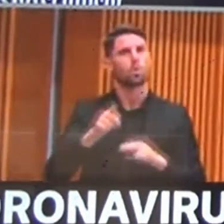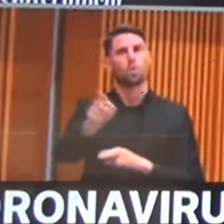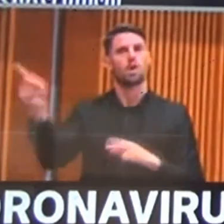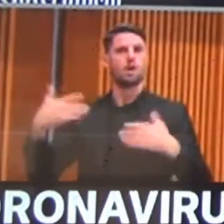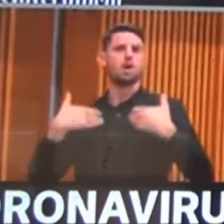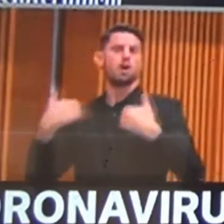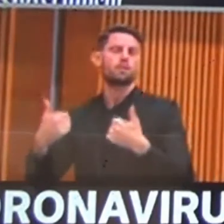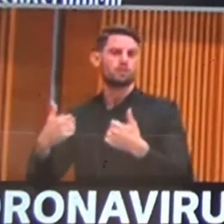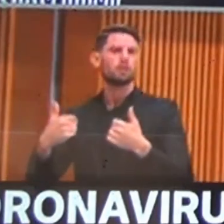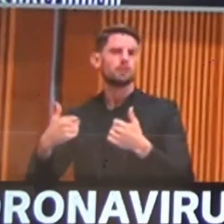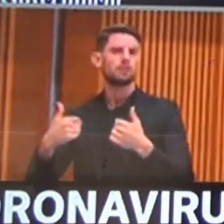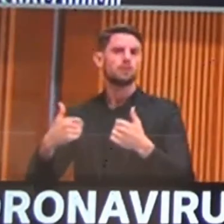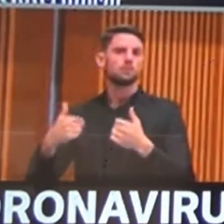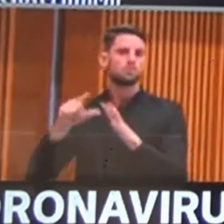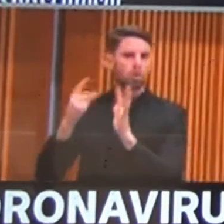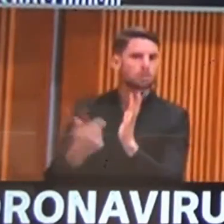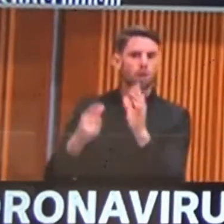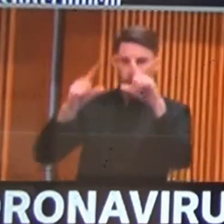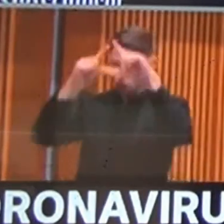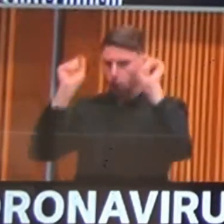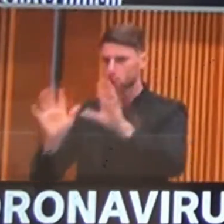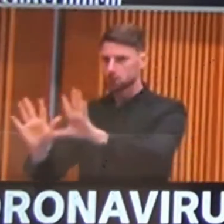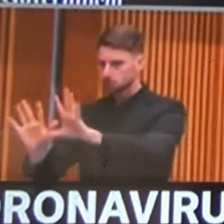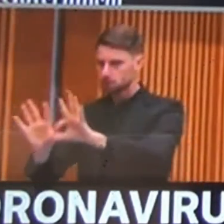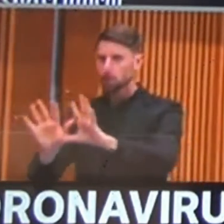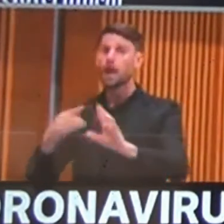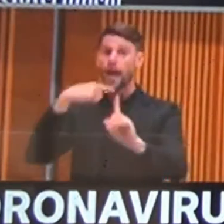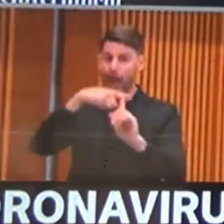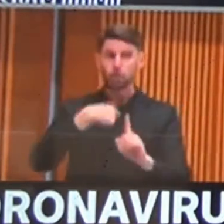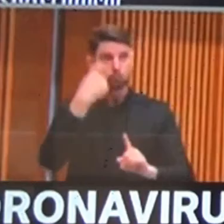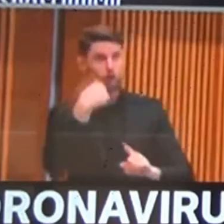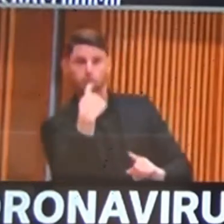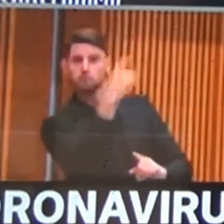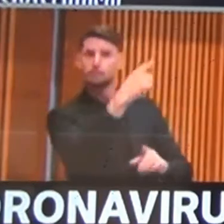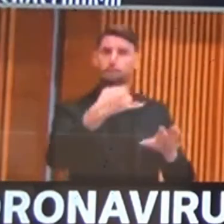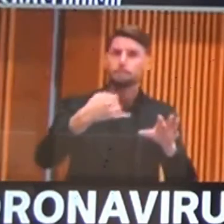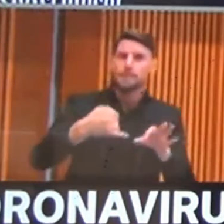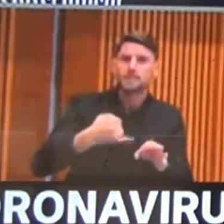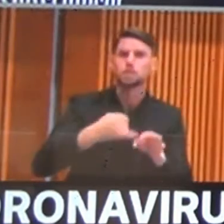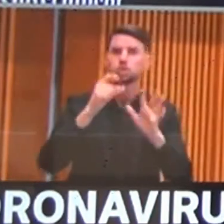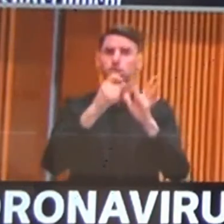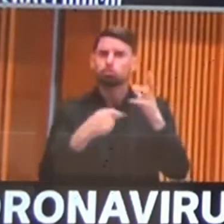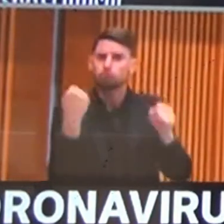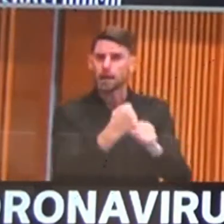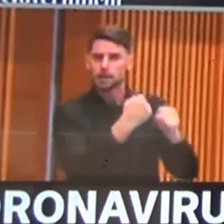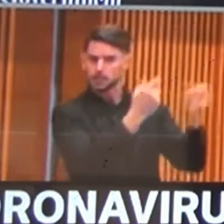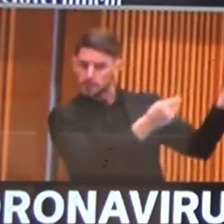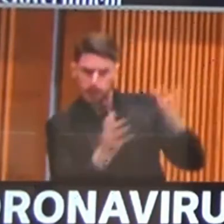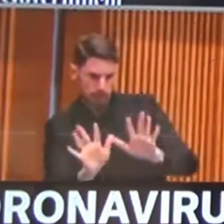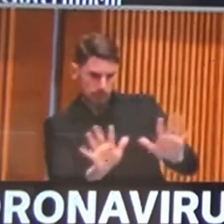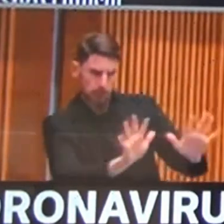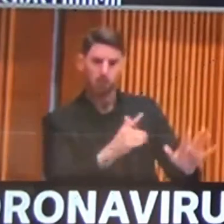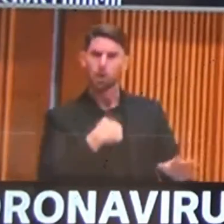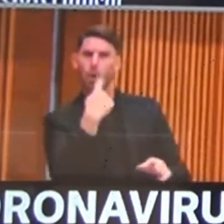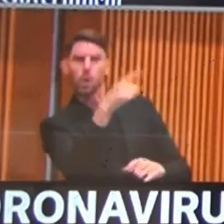which would inhibit the bringing into Australia of critical medicines, critical parts, whether it's for ventilators or other